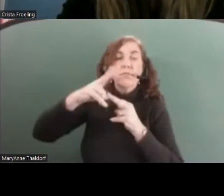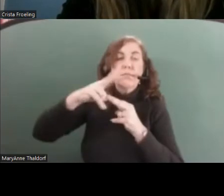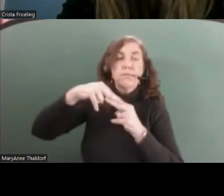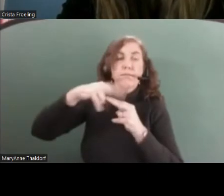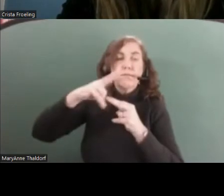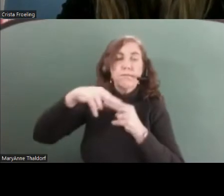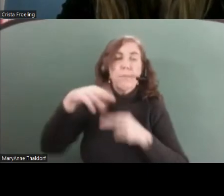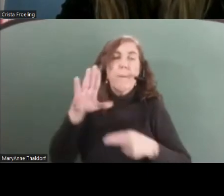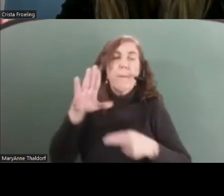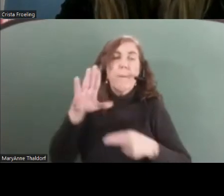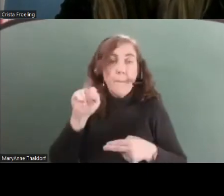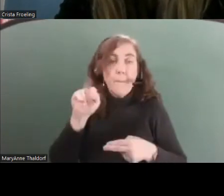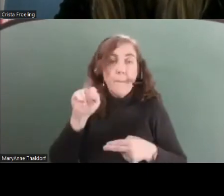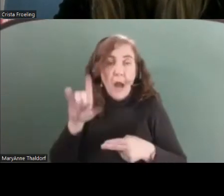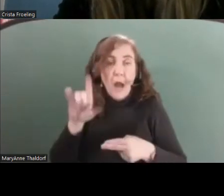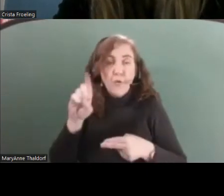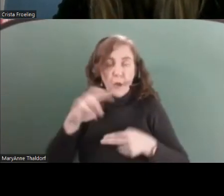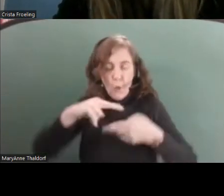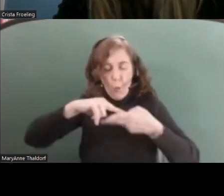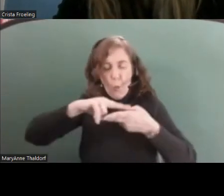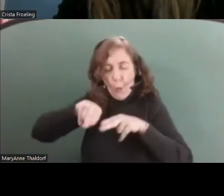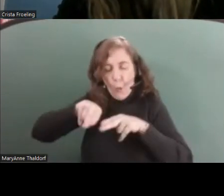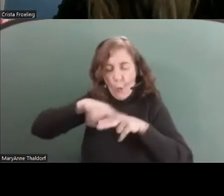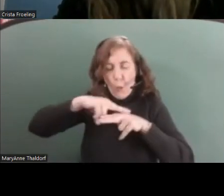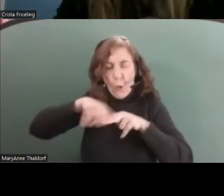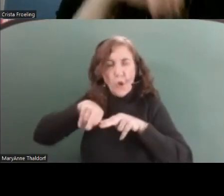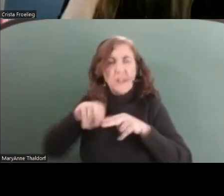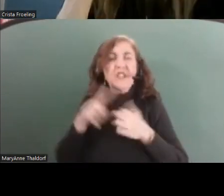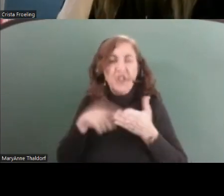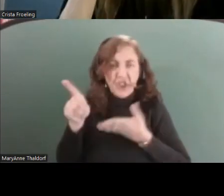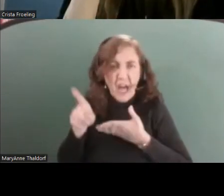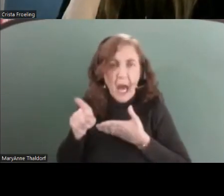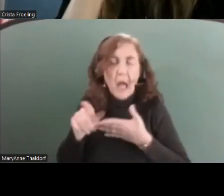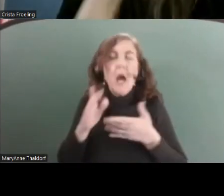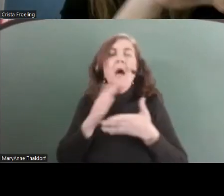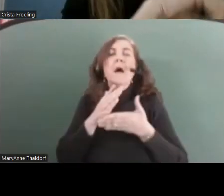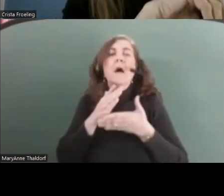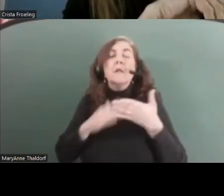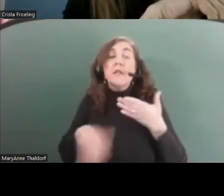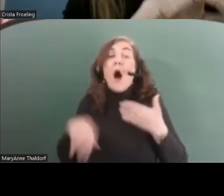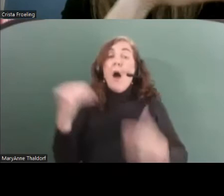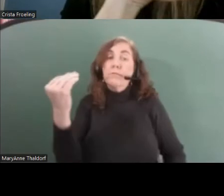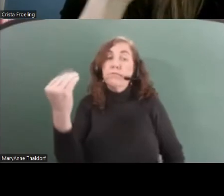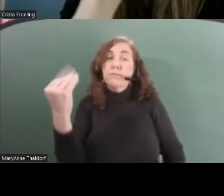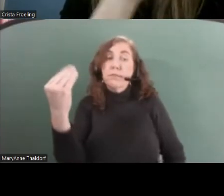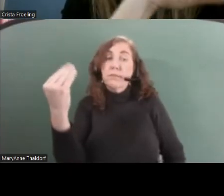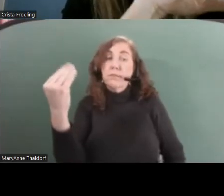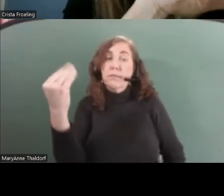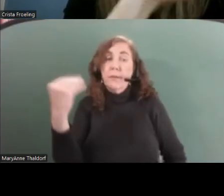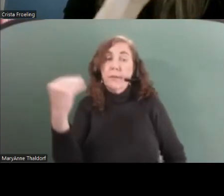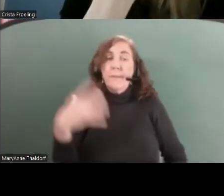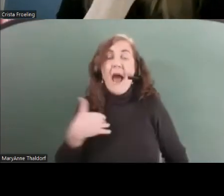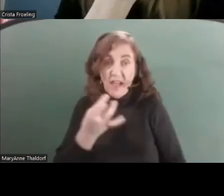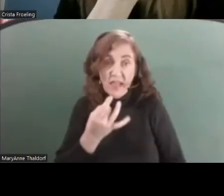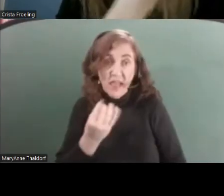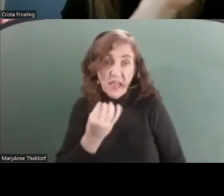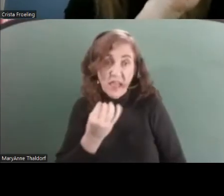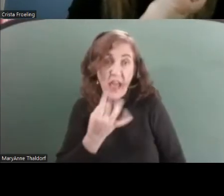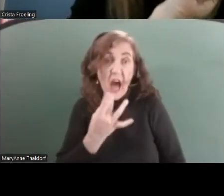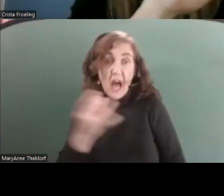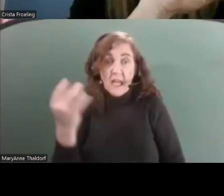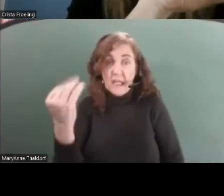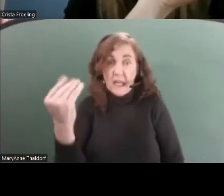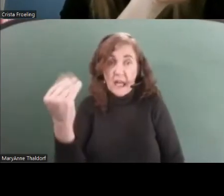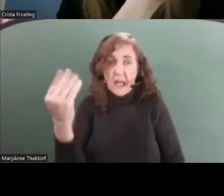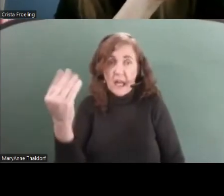check it. A lot of the devices for kids blink, and if you need to know what does green flashing